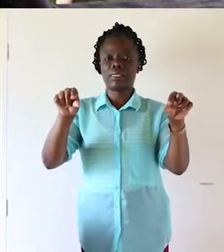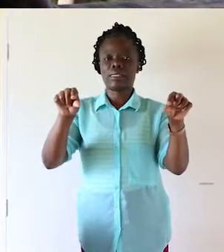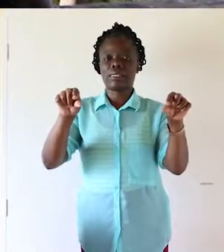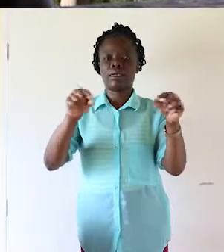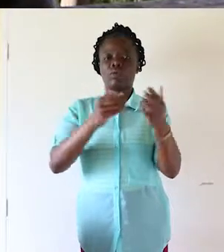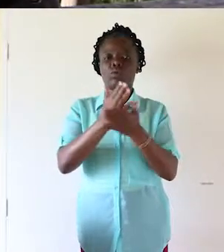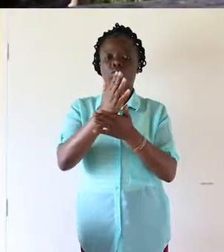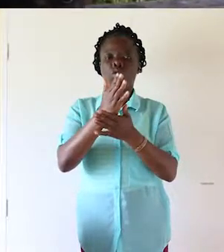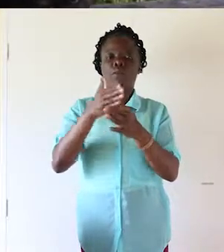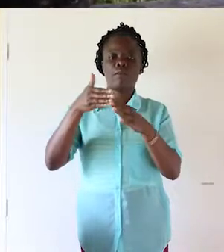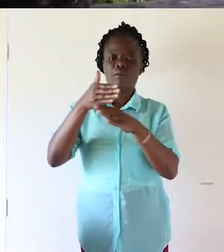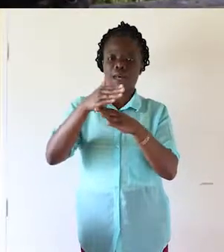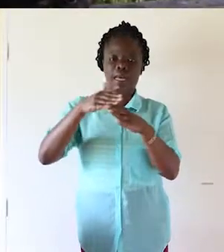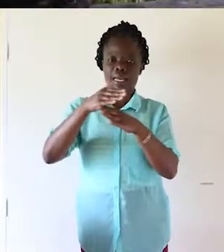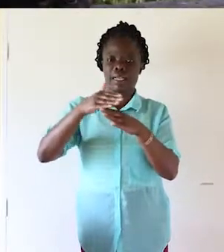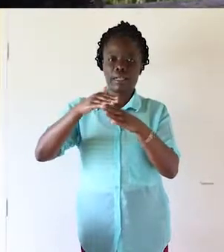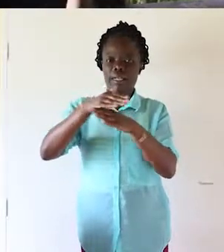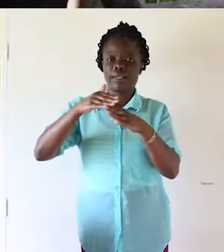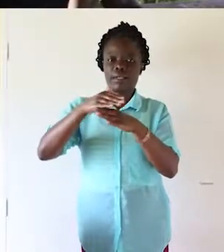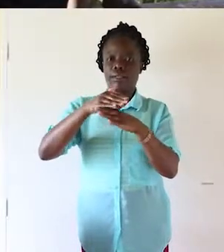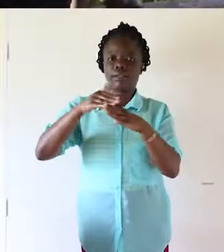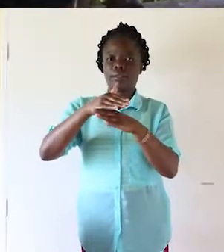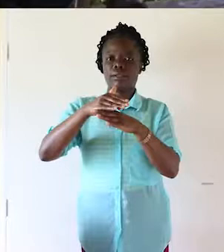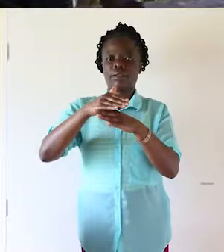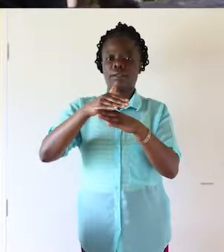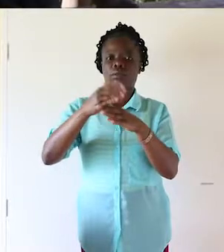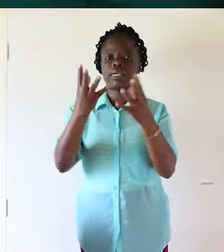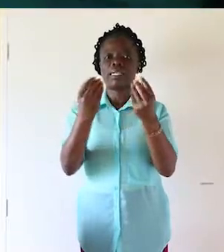file to make it easy for us to handle.